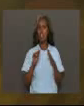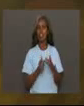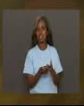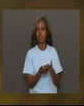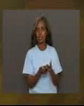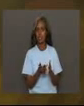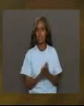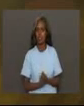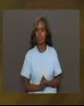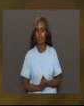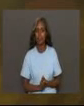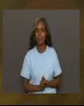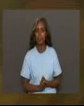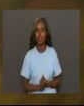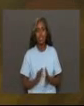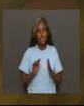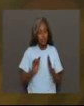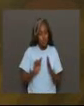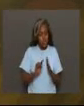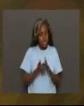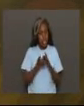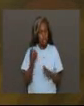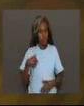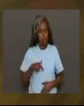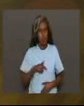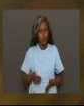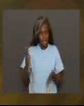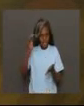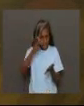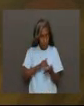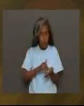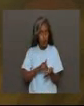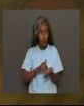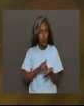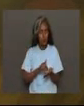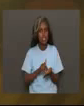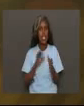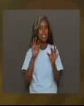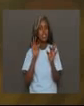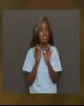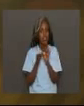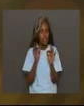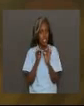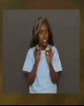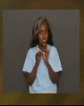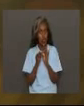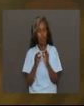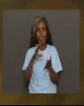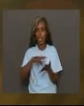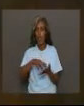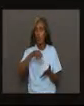begin. To start, we will review the definition of a